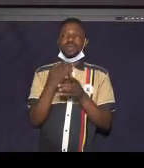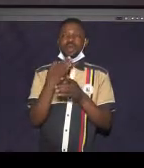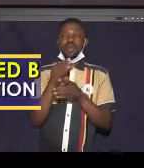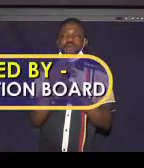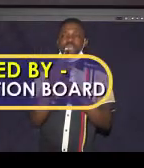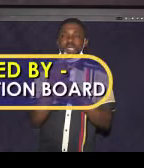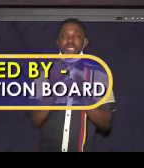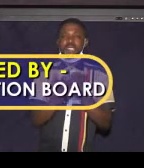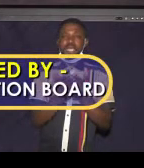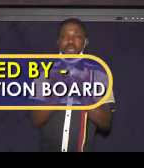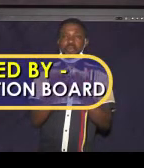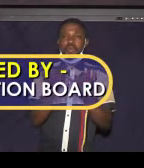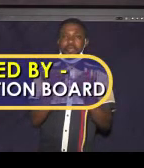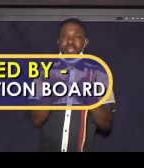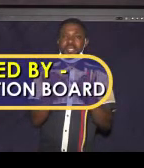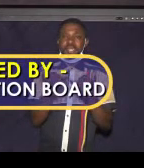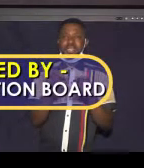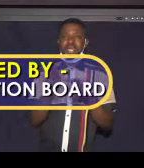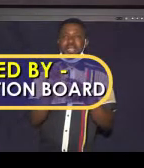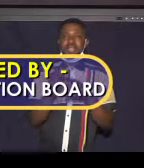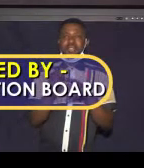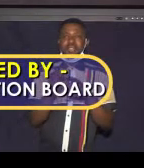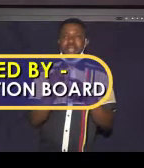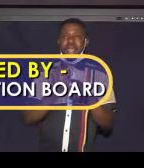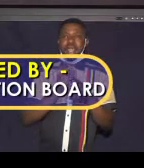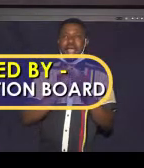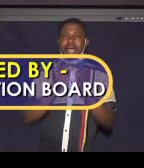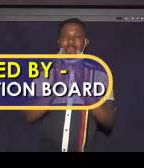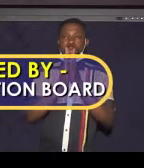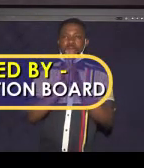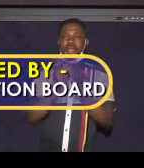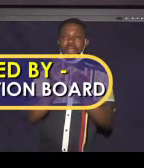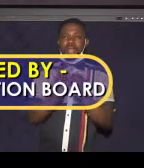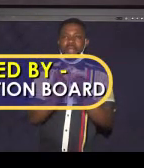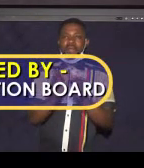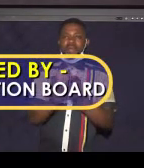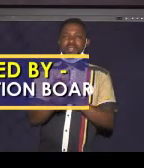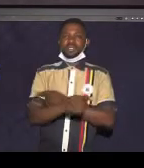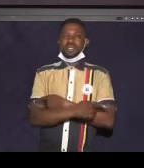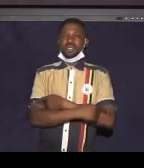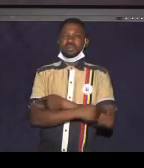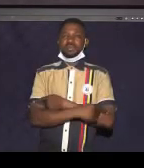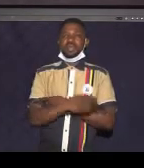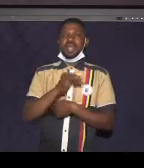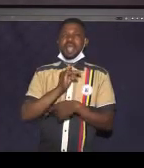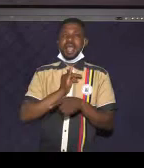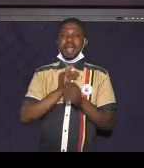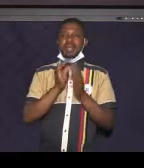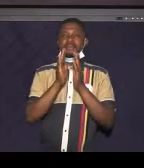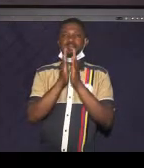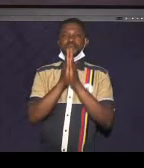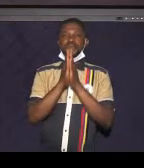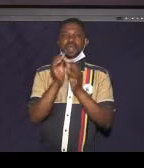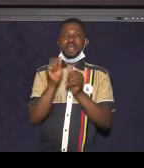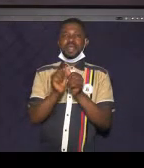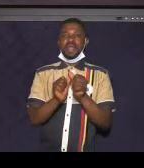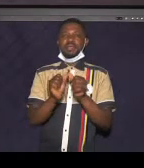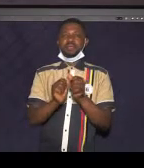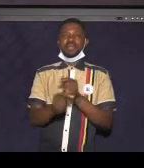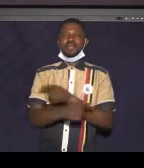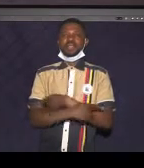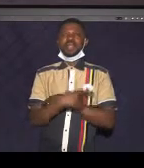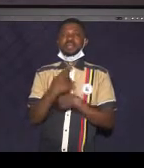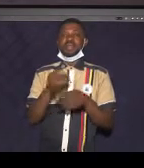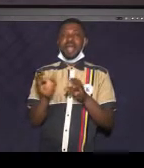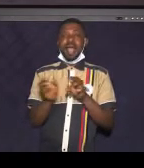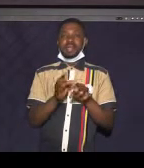the simple present tense. I pray every day. I pray every day. The